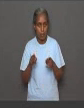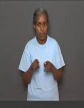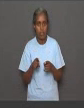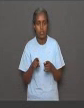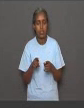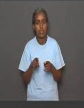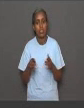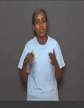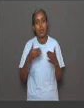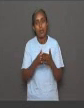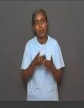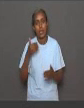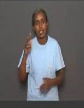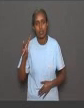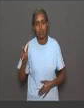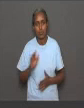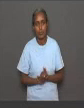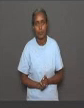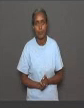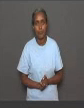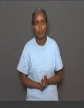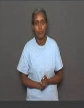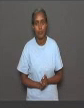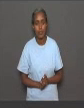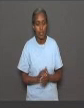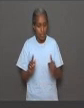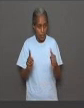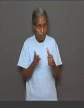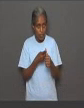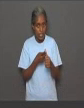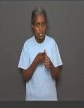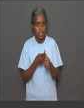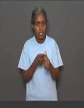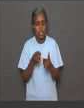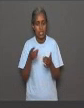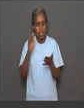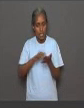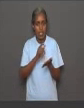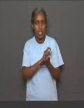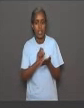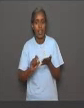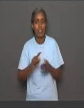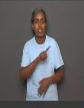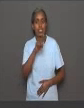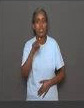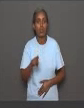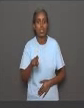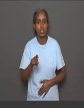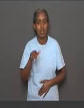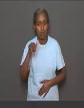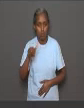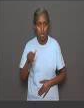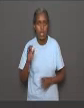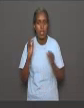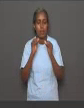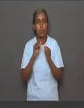brackets minus 2, first rewrite the equation as y